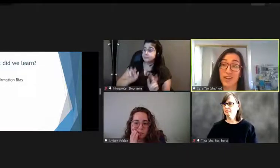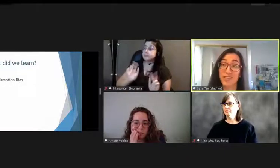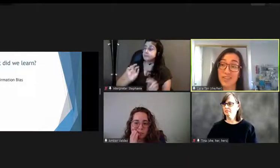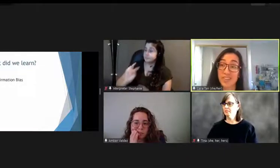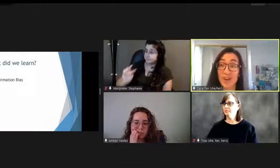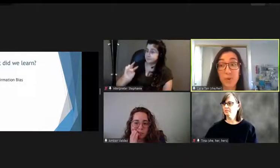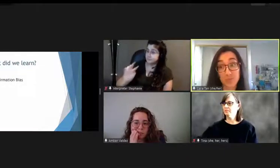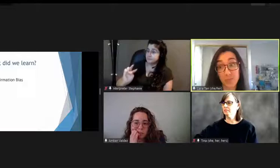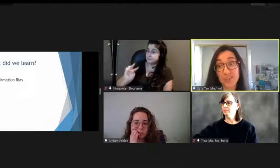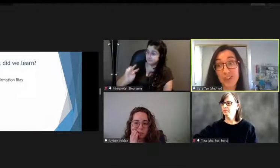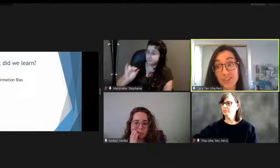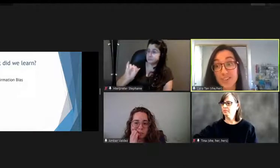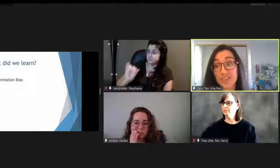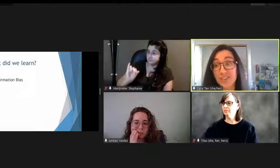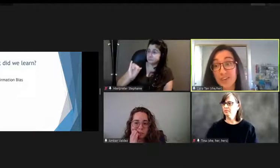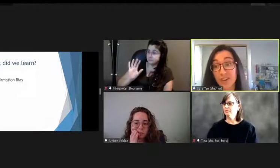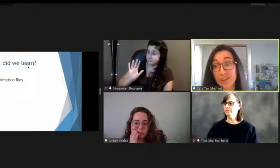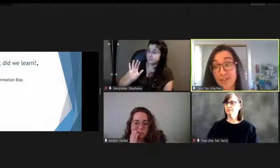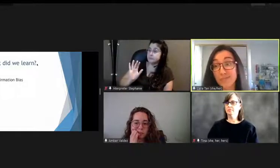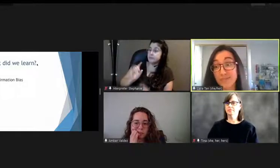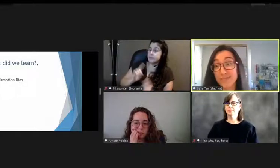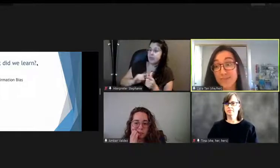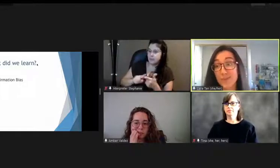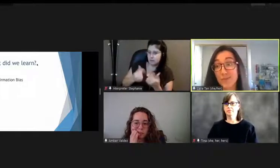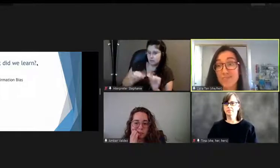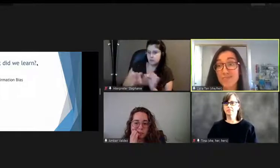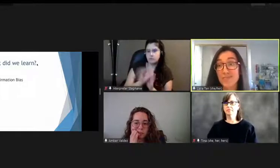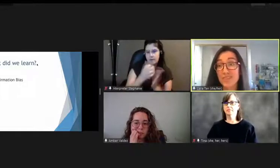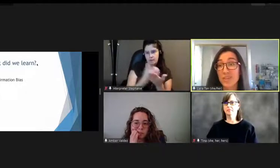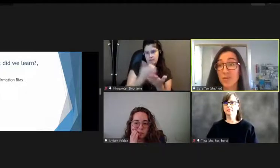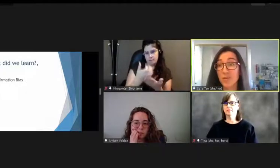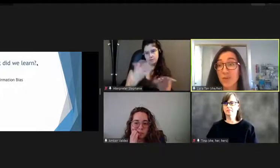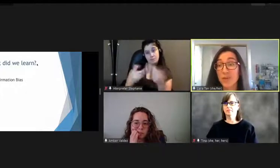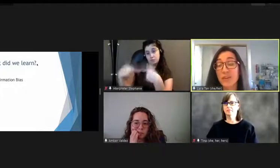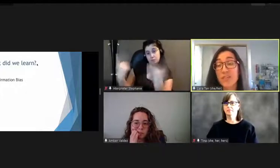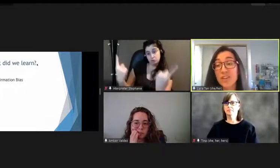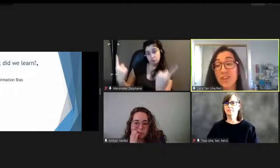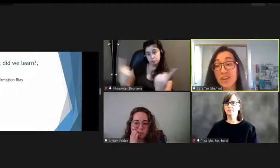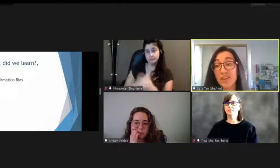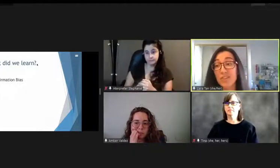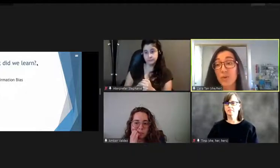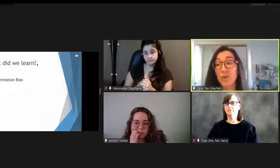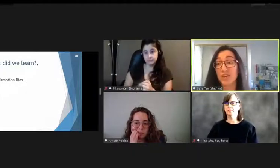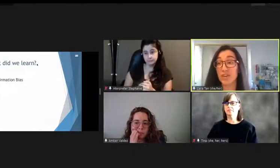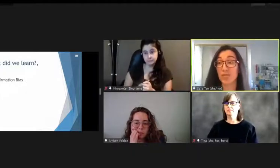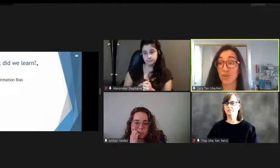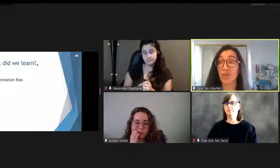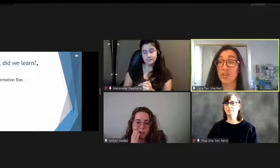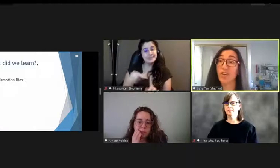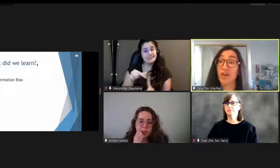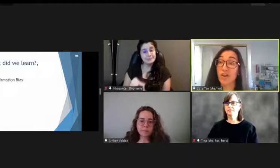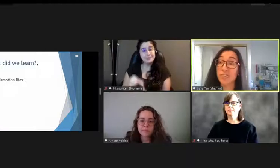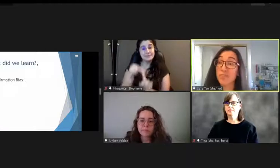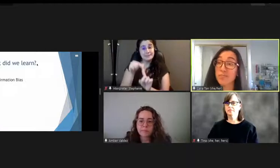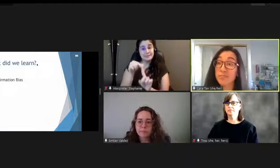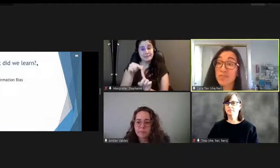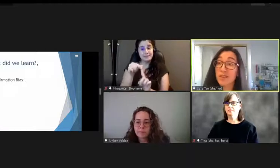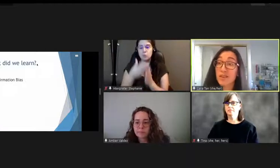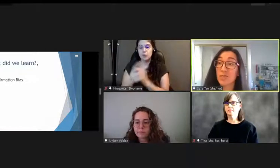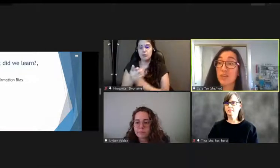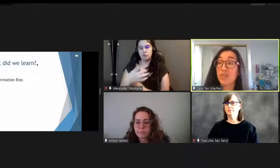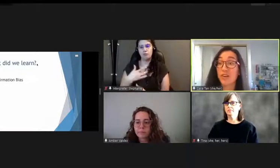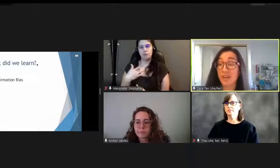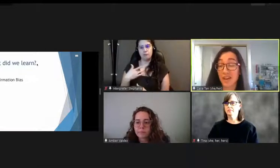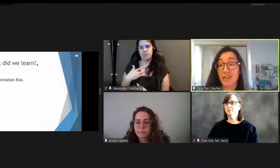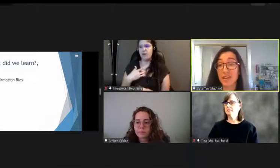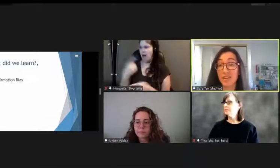for evidence that potentially disagrees, right? Especially the things that we believe strongly in our hearts.